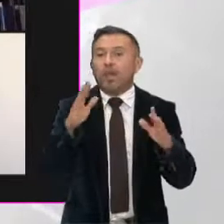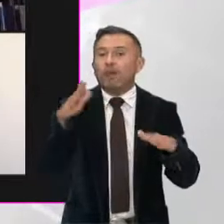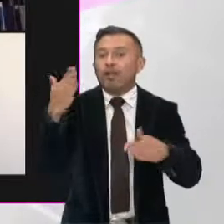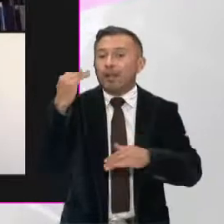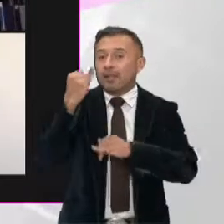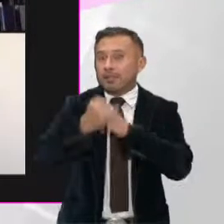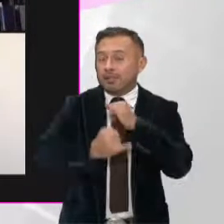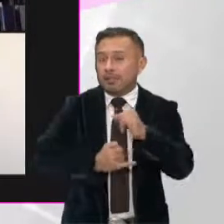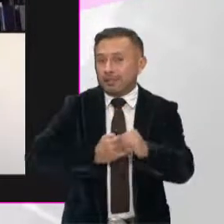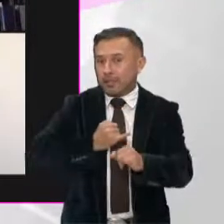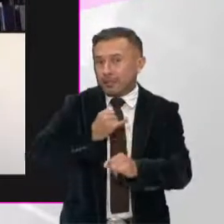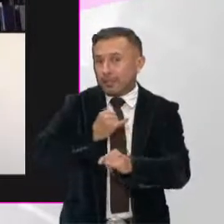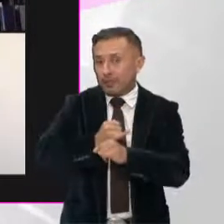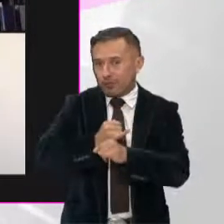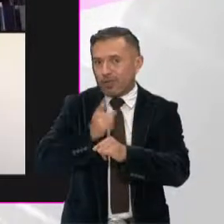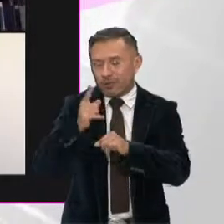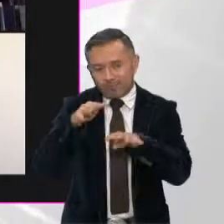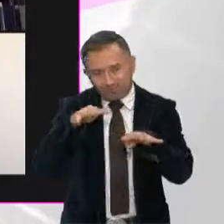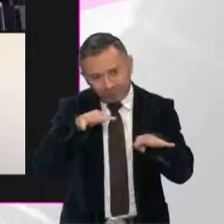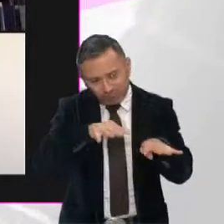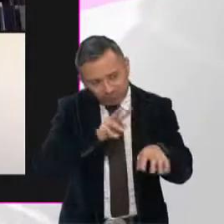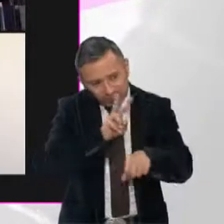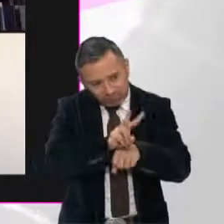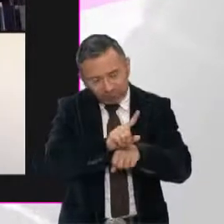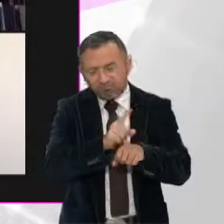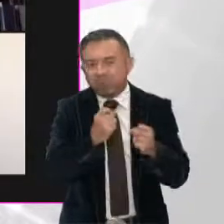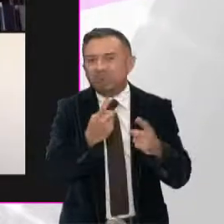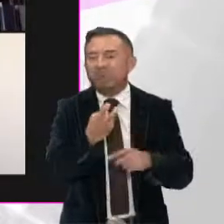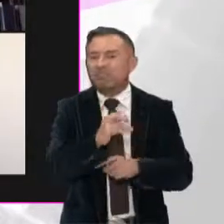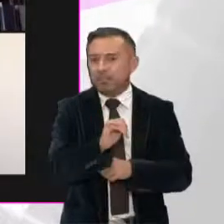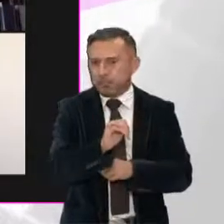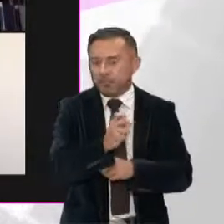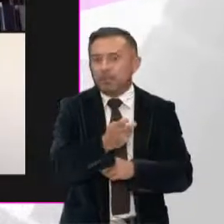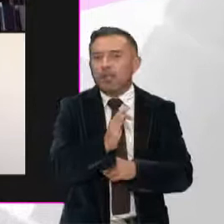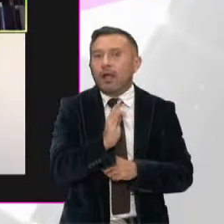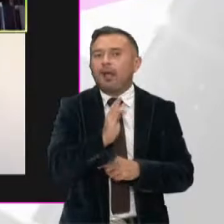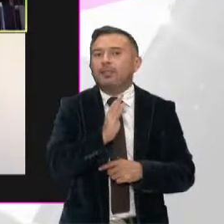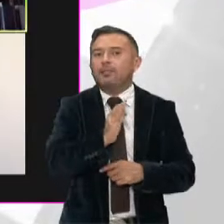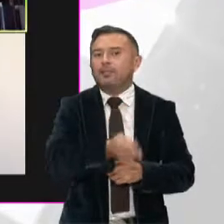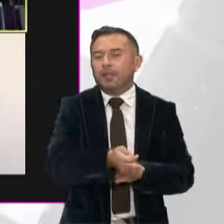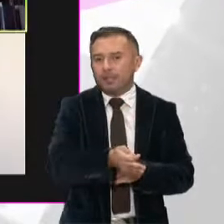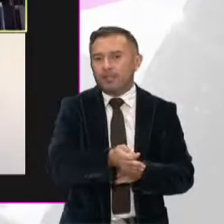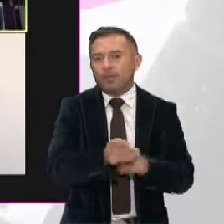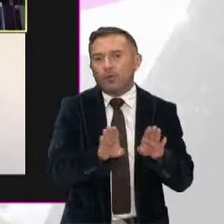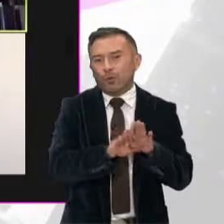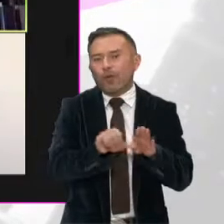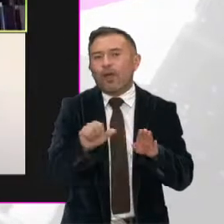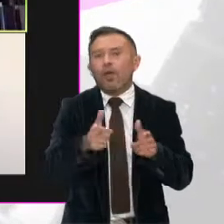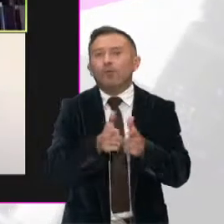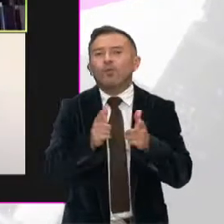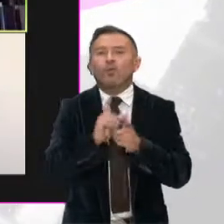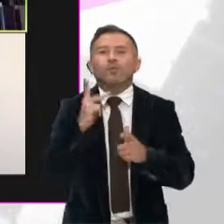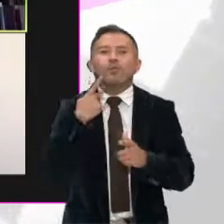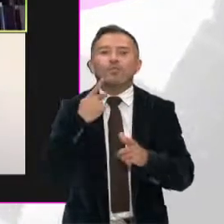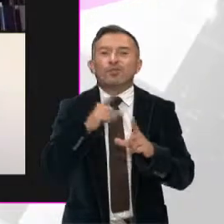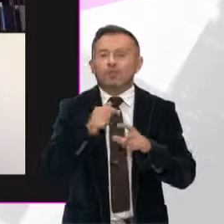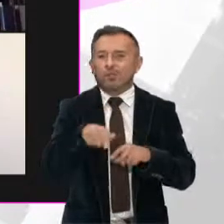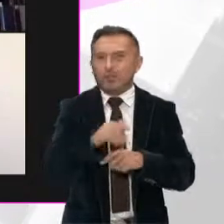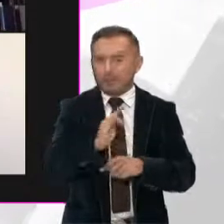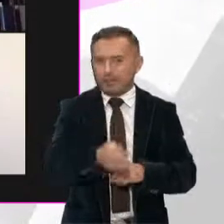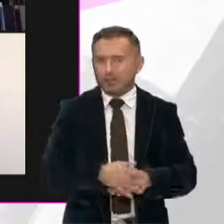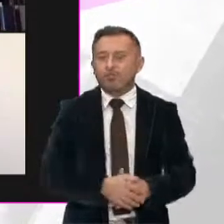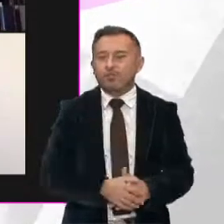has been recognized by international observers, and also it has been accepted by